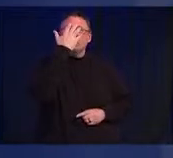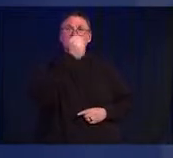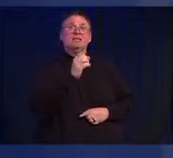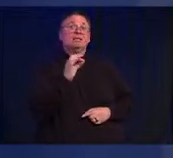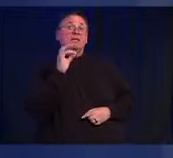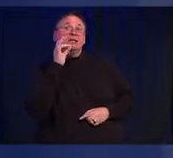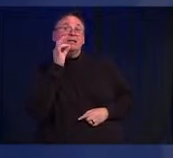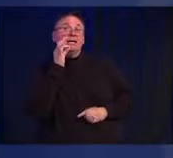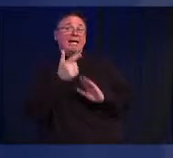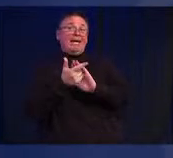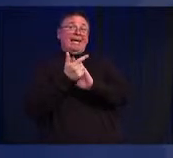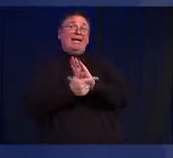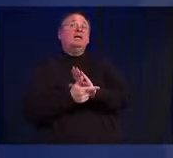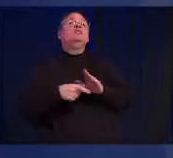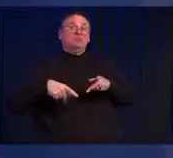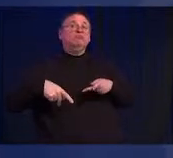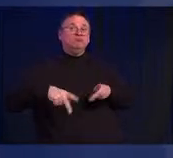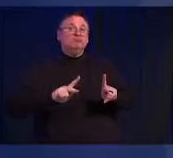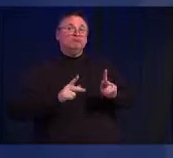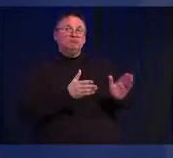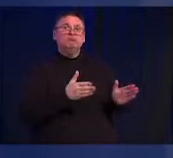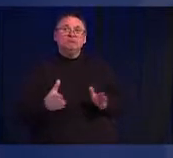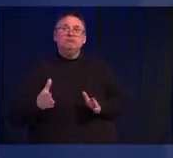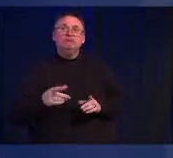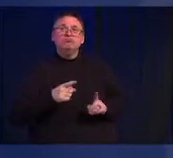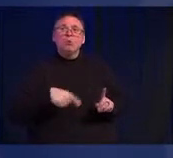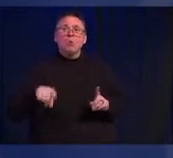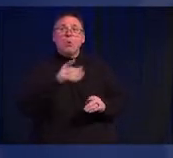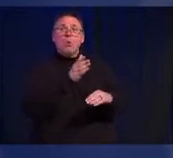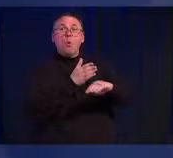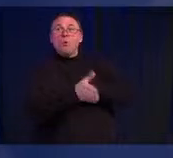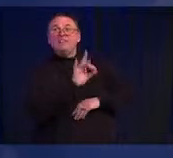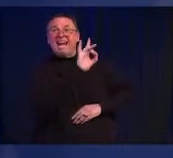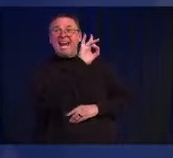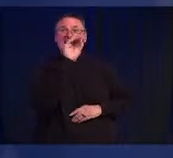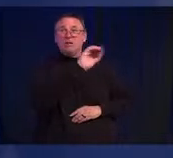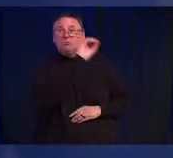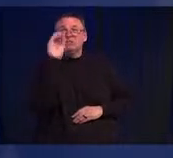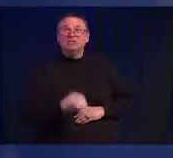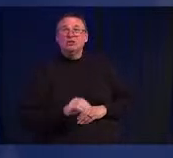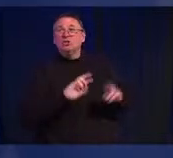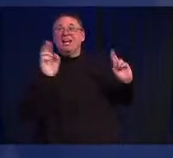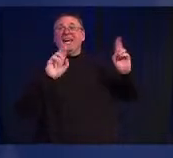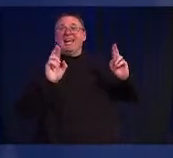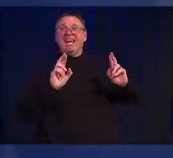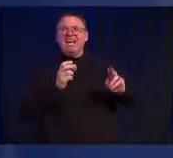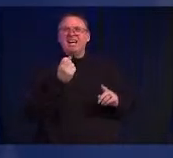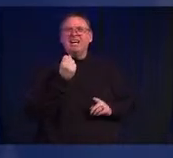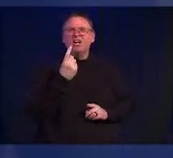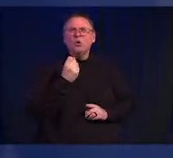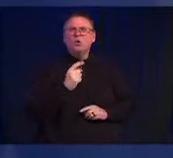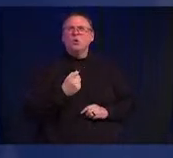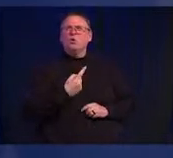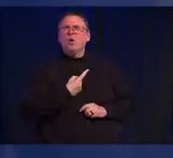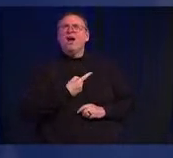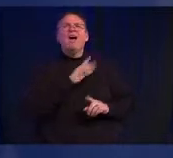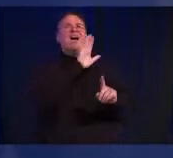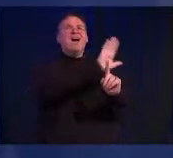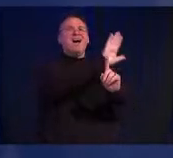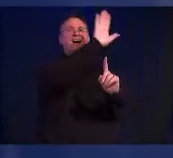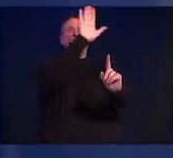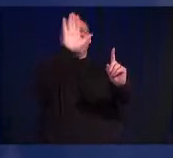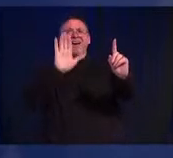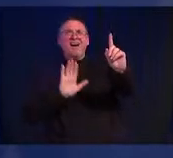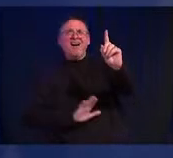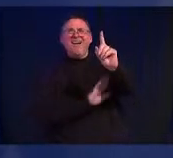very, very, again, well received, because over 80% of Hoosiers are ready for this. We're an island on our own, but we have to do it right. We have to be realistic on how to